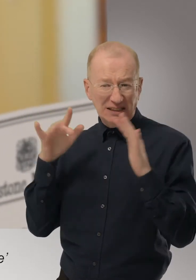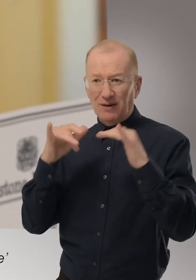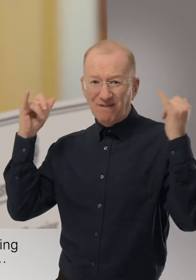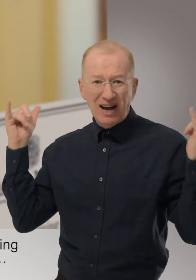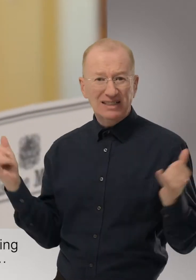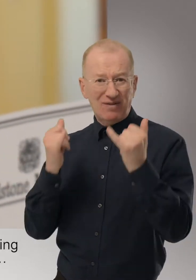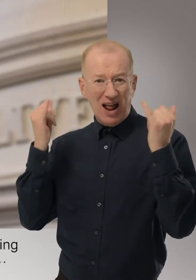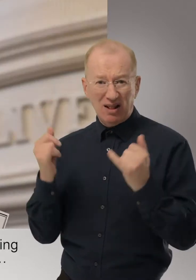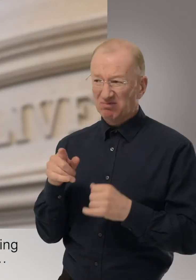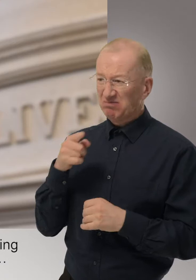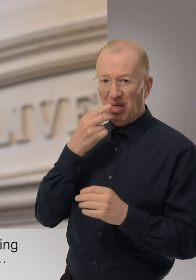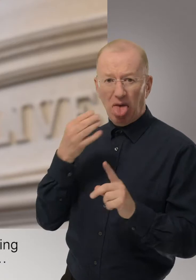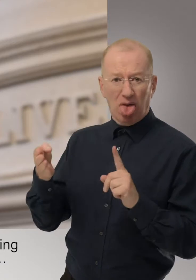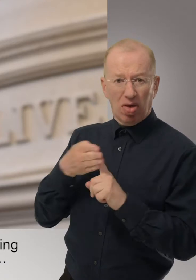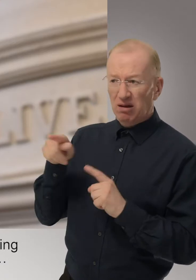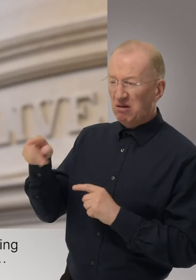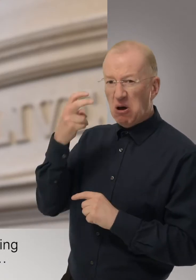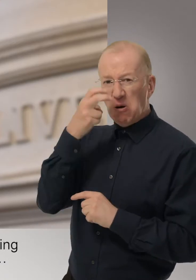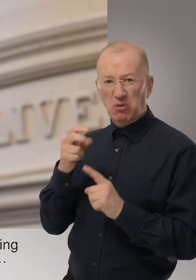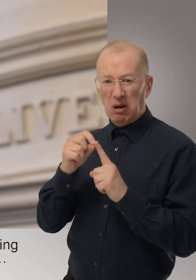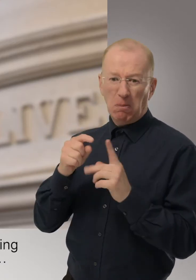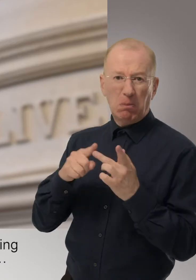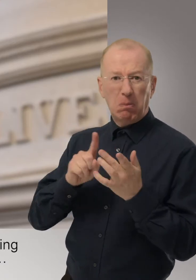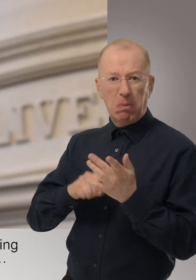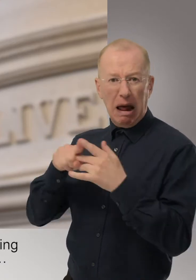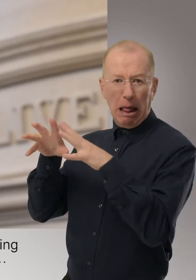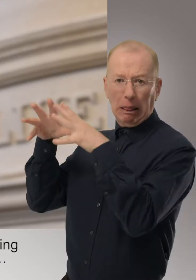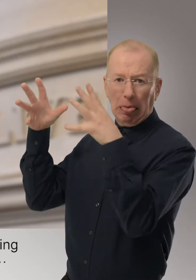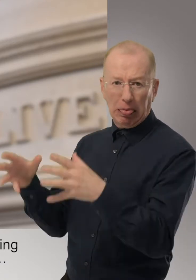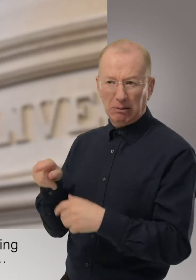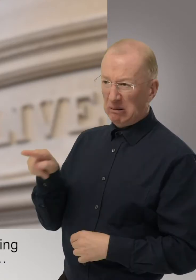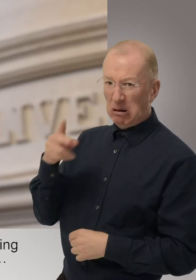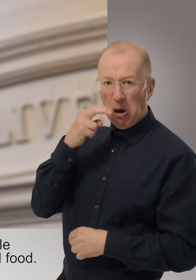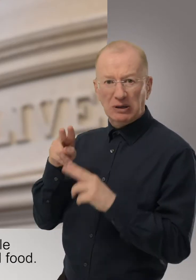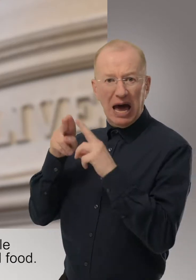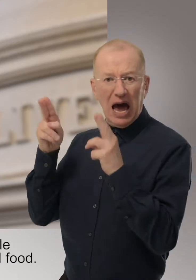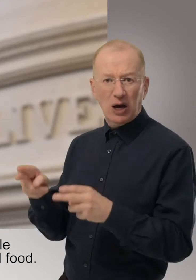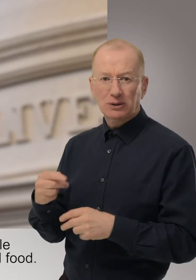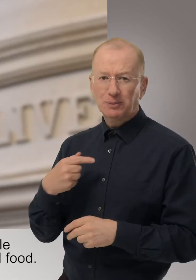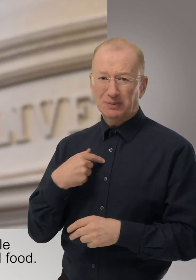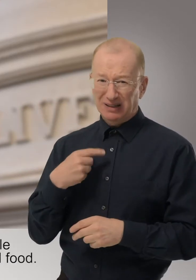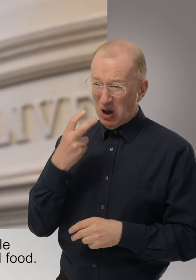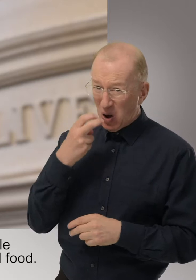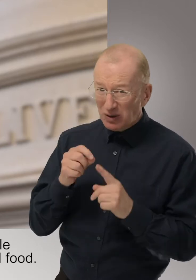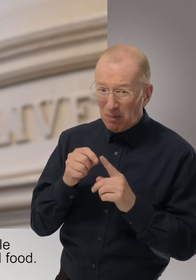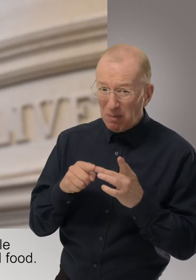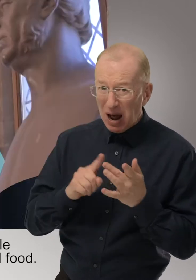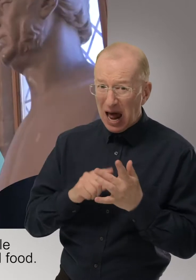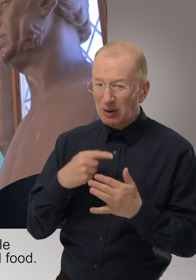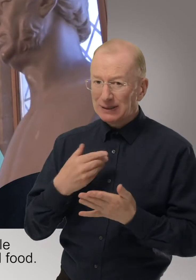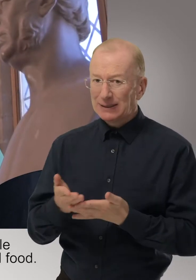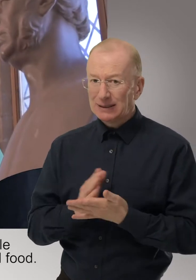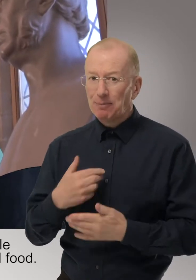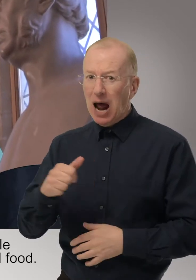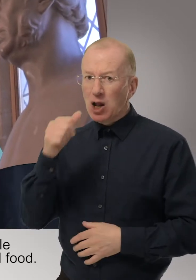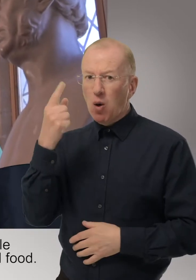of the ancient pile." I'm not sure how I feel about being described as an ancient pile, but I do know that